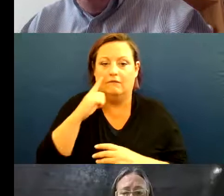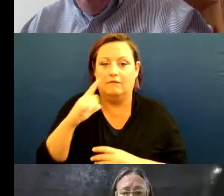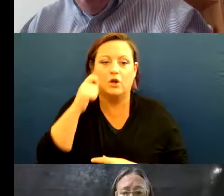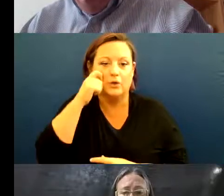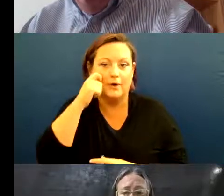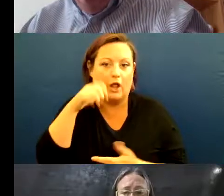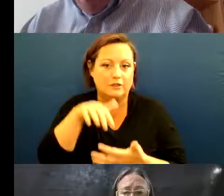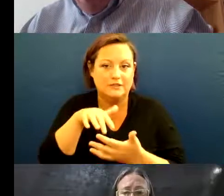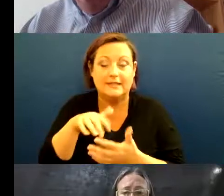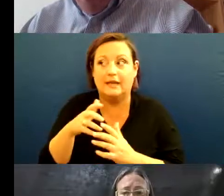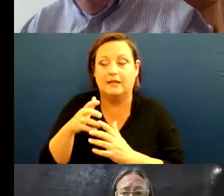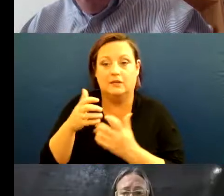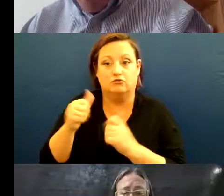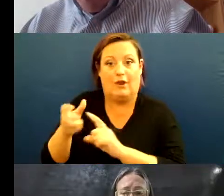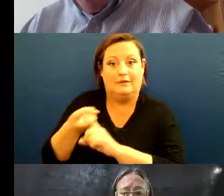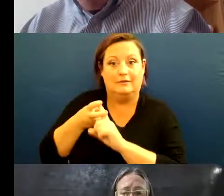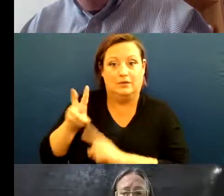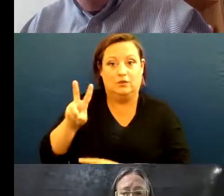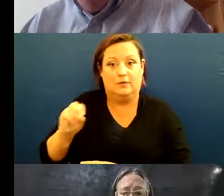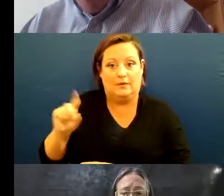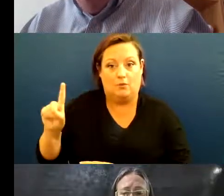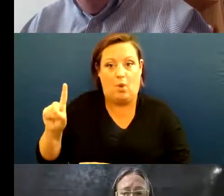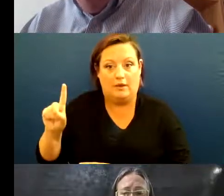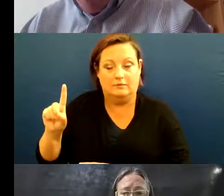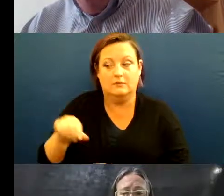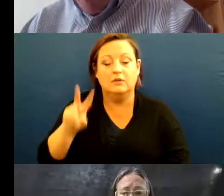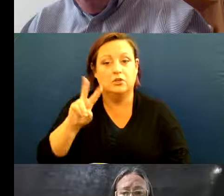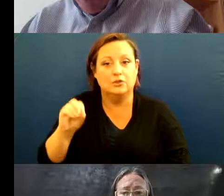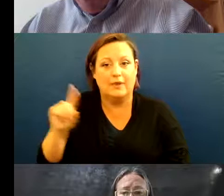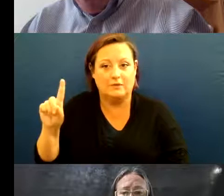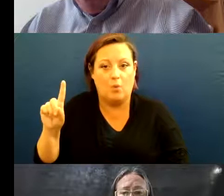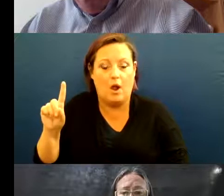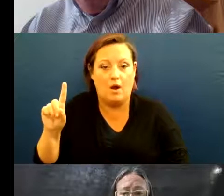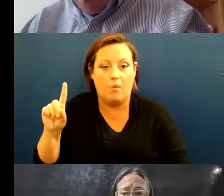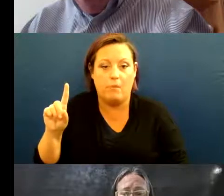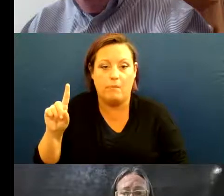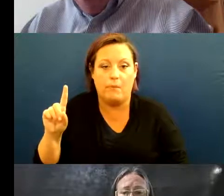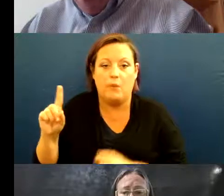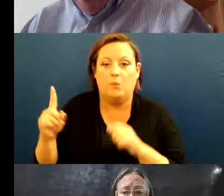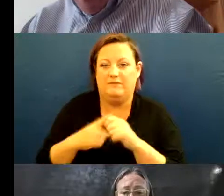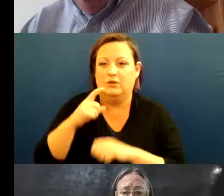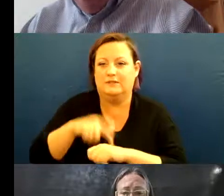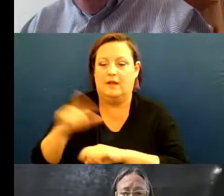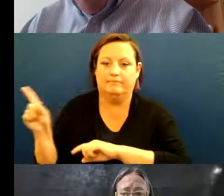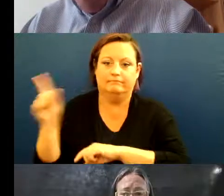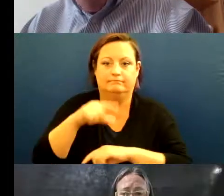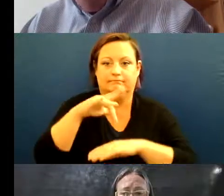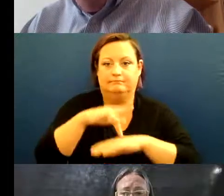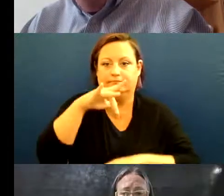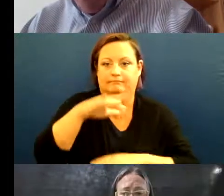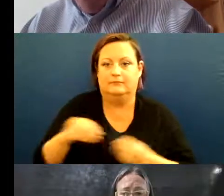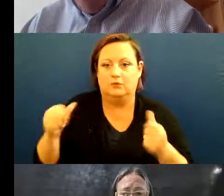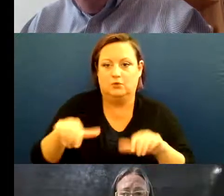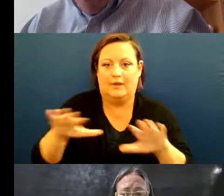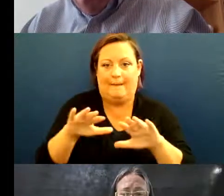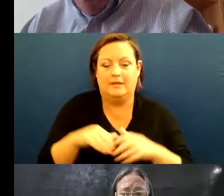2001. And 2001 was the first time I visited the University of Colorado campus. And you won't